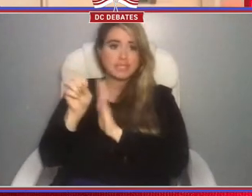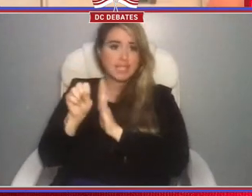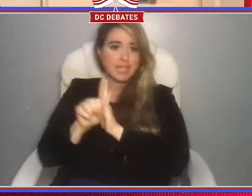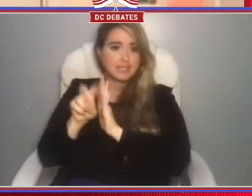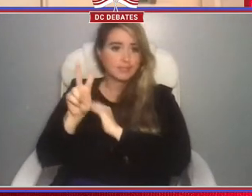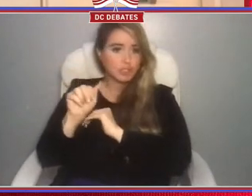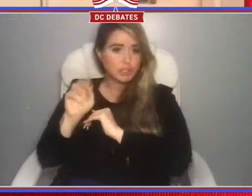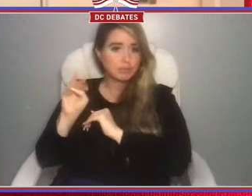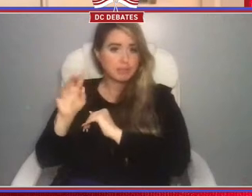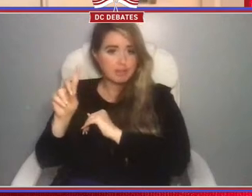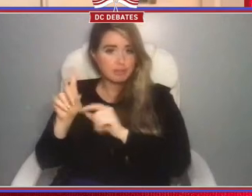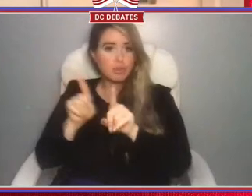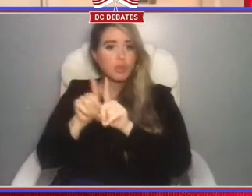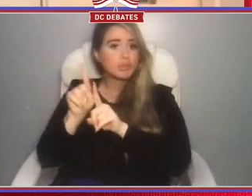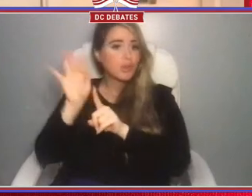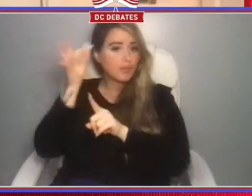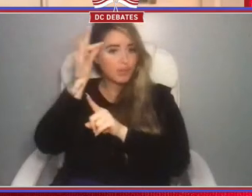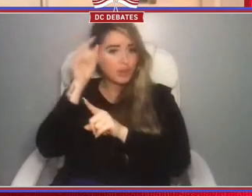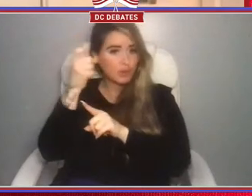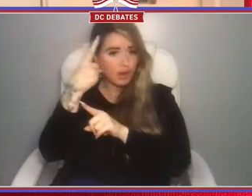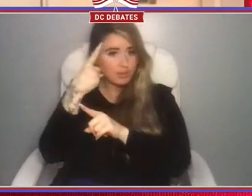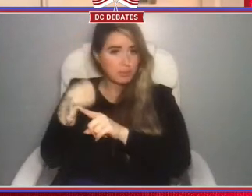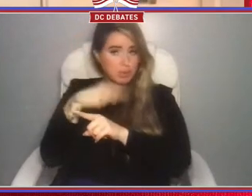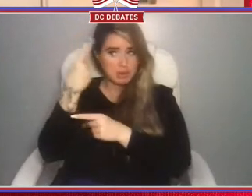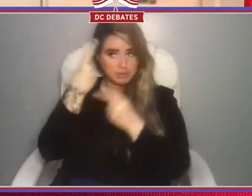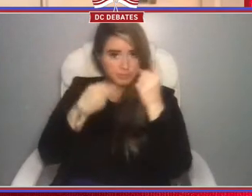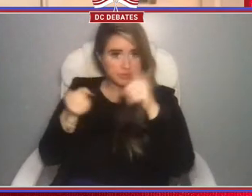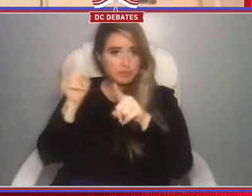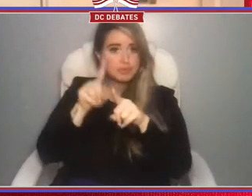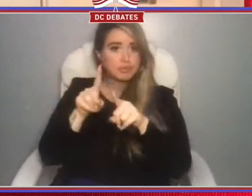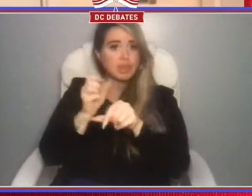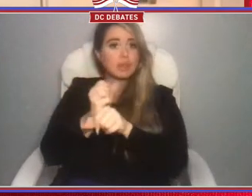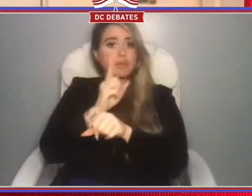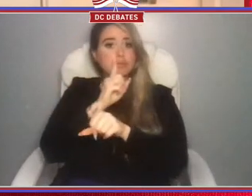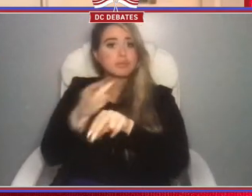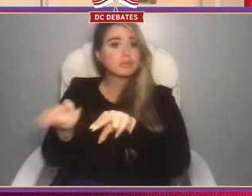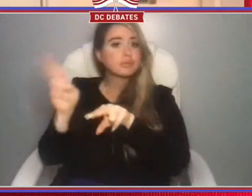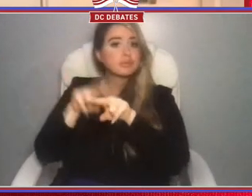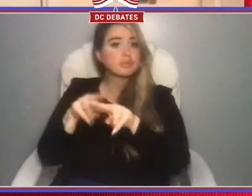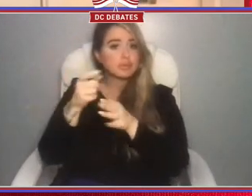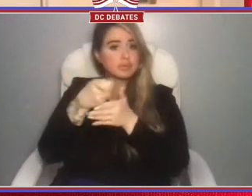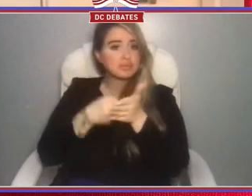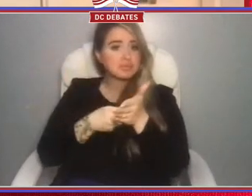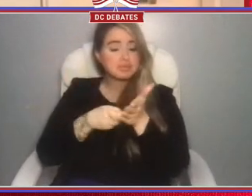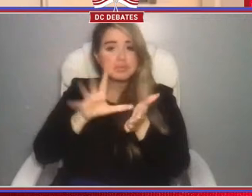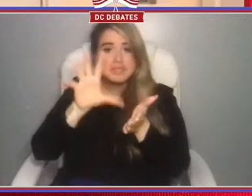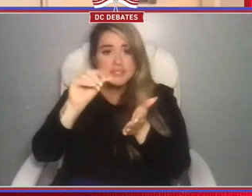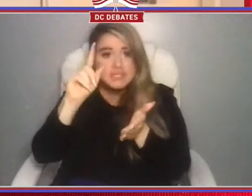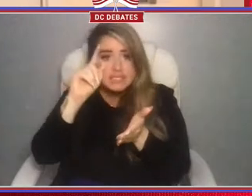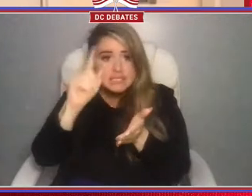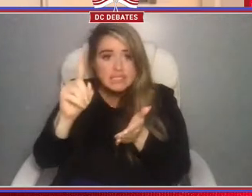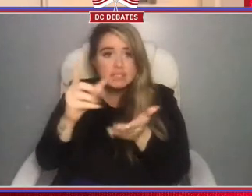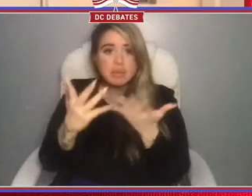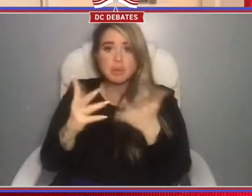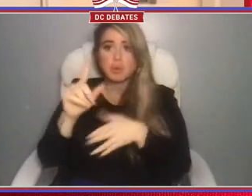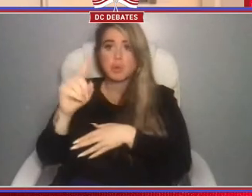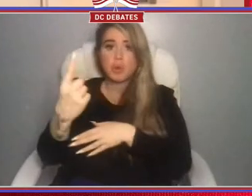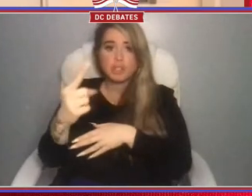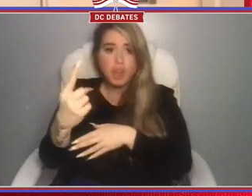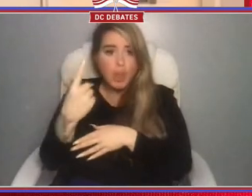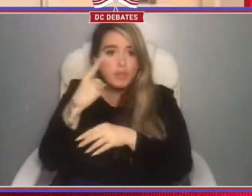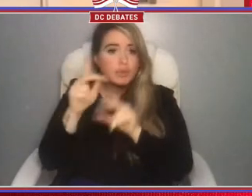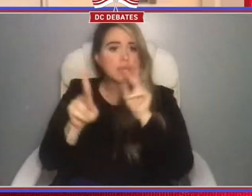would need to get an agreement to raise the fares, 50 cents to a dollar on those people that are